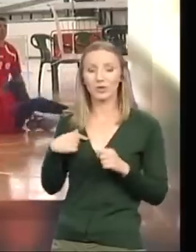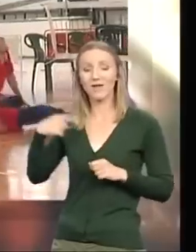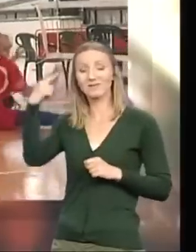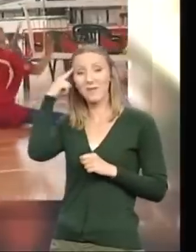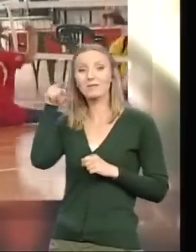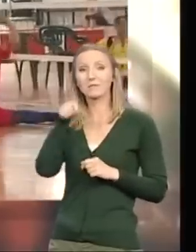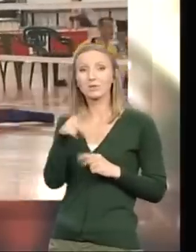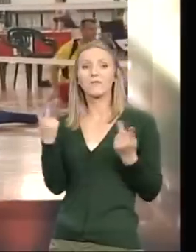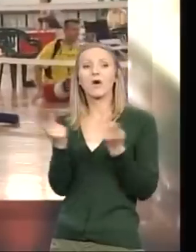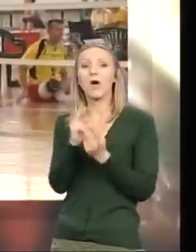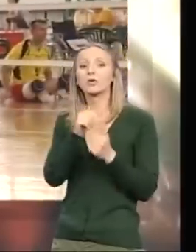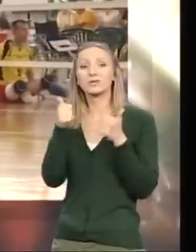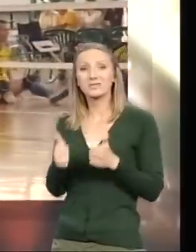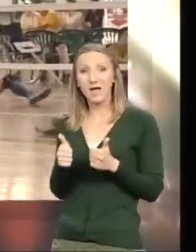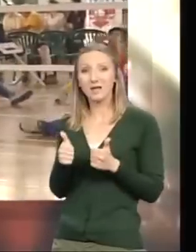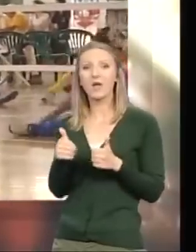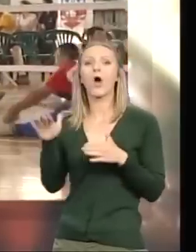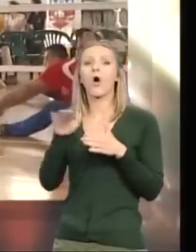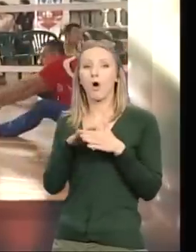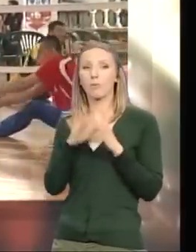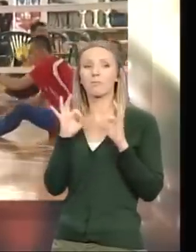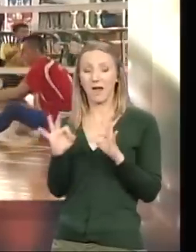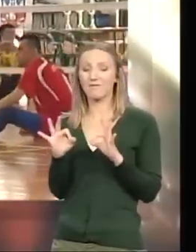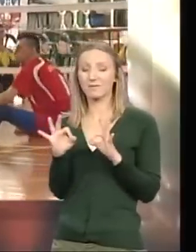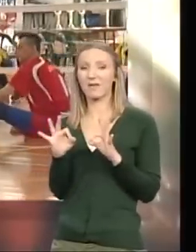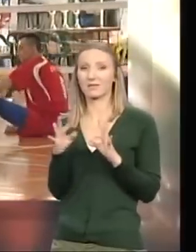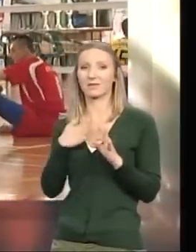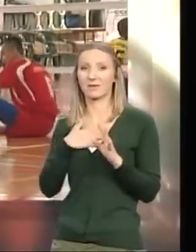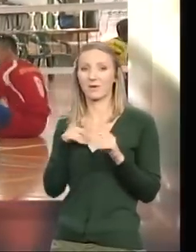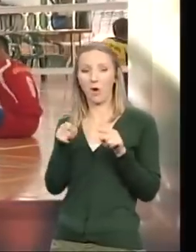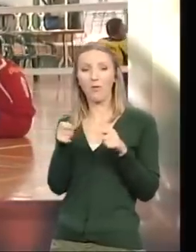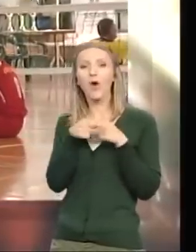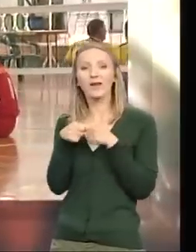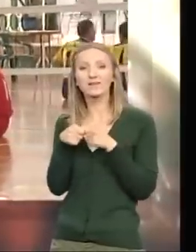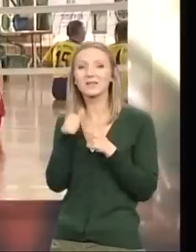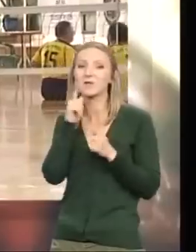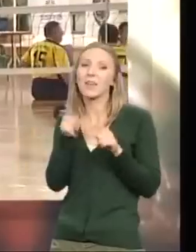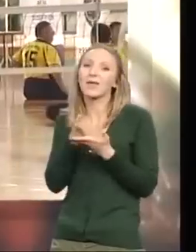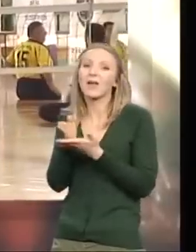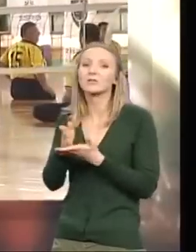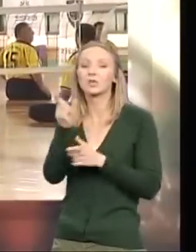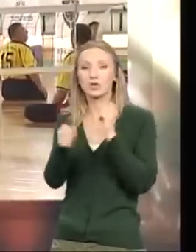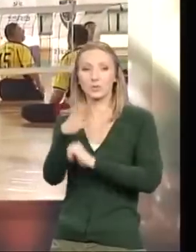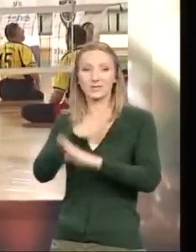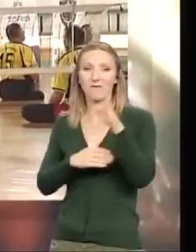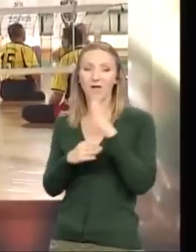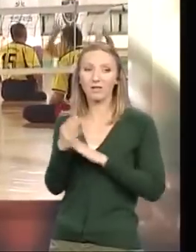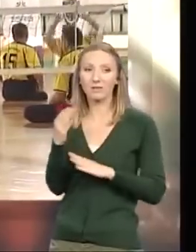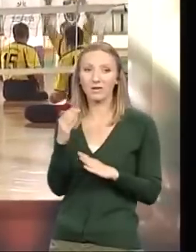this will be same way and that people with inequality